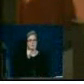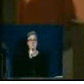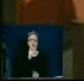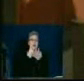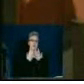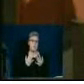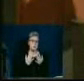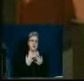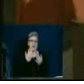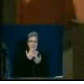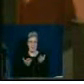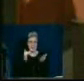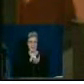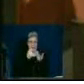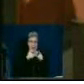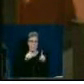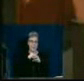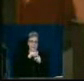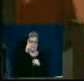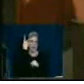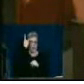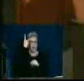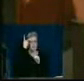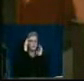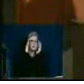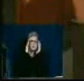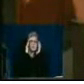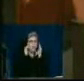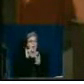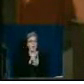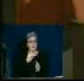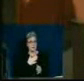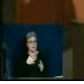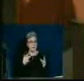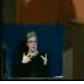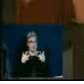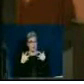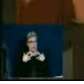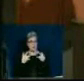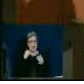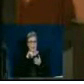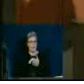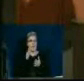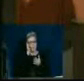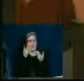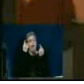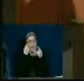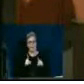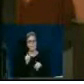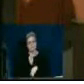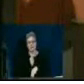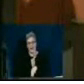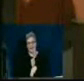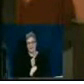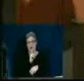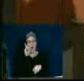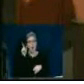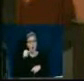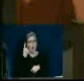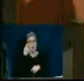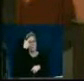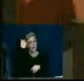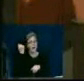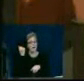with things that happen in politics, that was my concern, that this was going to happen tonight, only